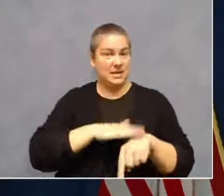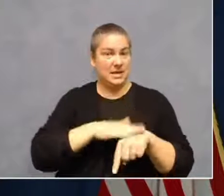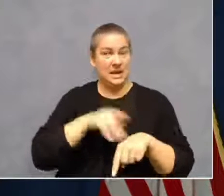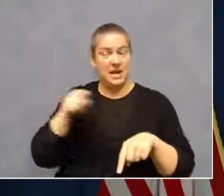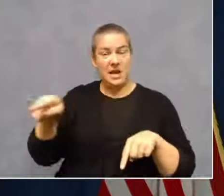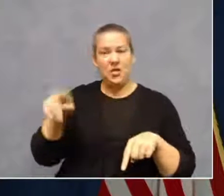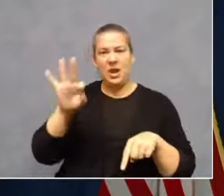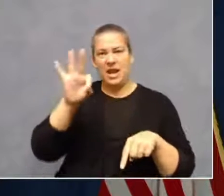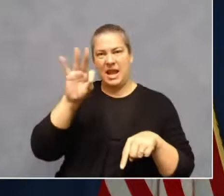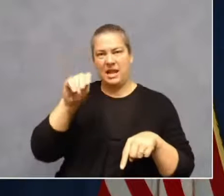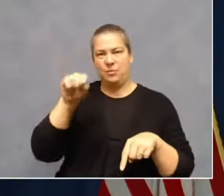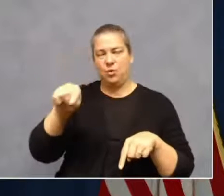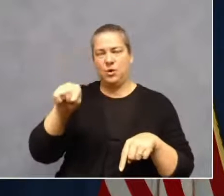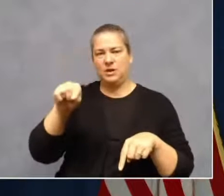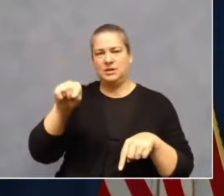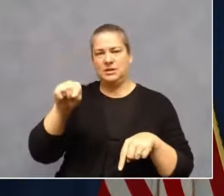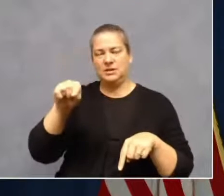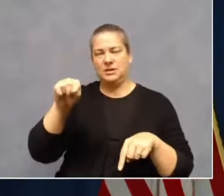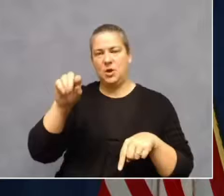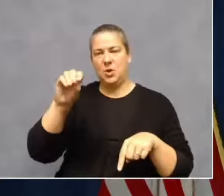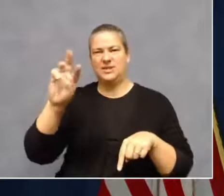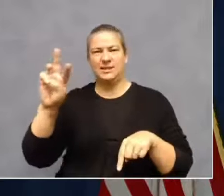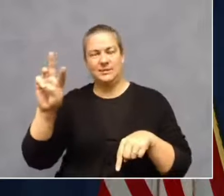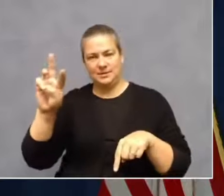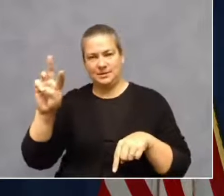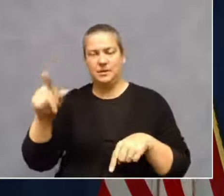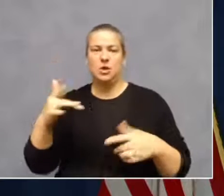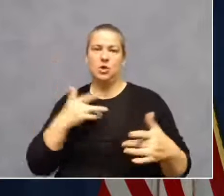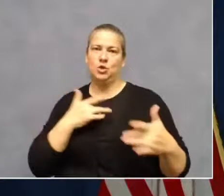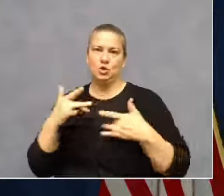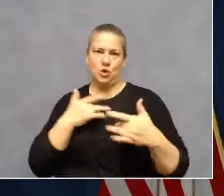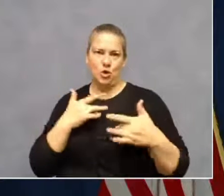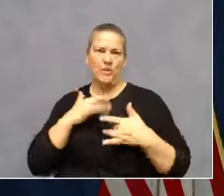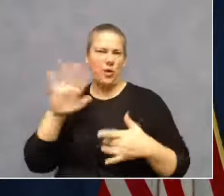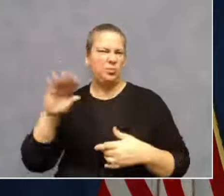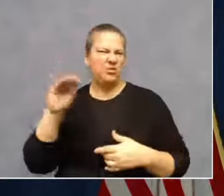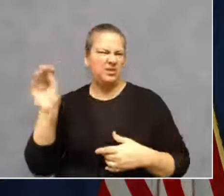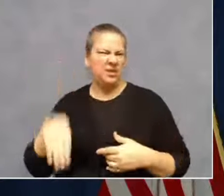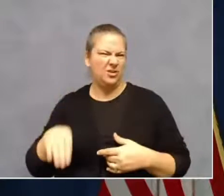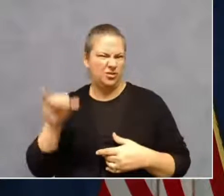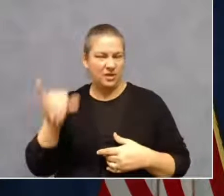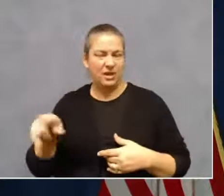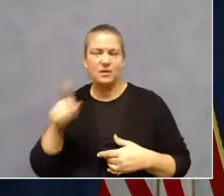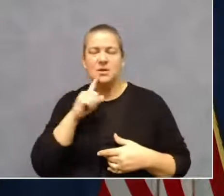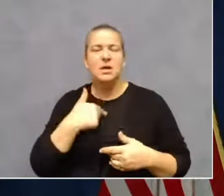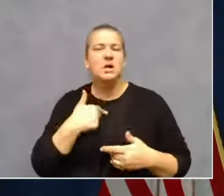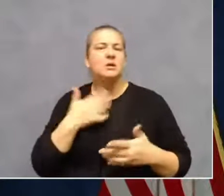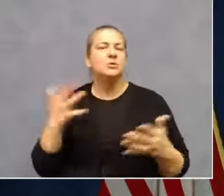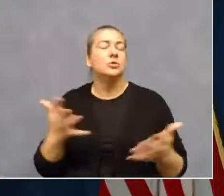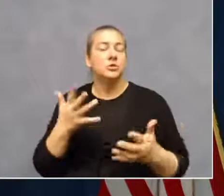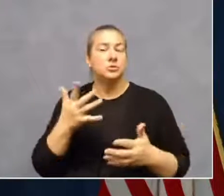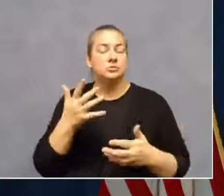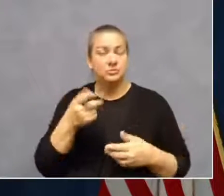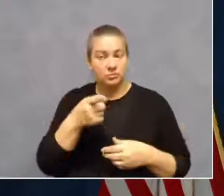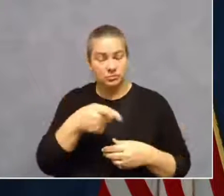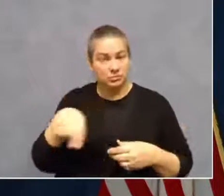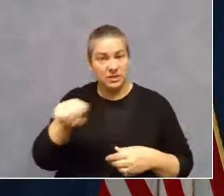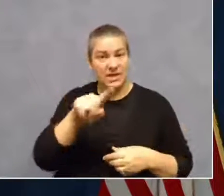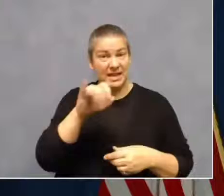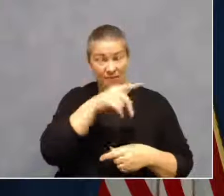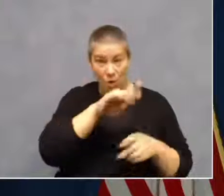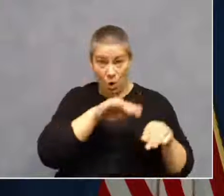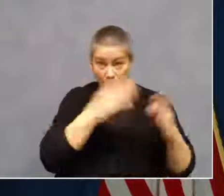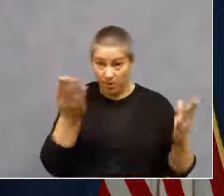90.06. So a concern, and certainly I would encourage people, whether it's open or not, don't